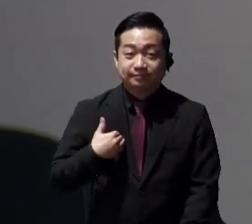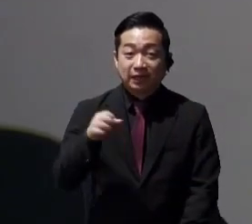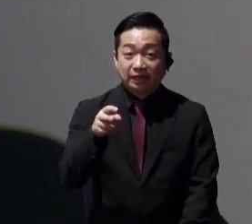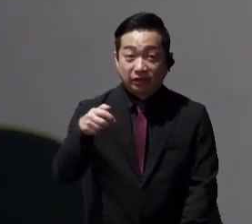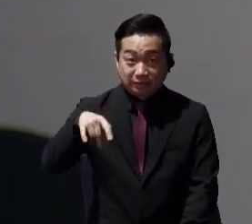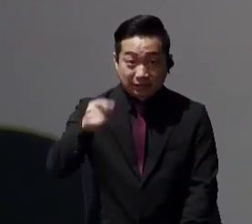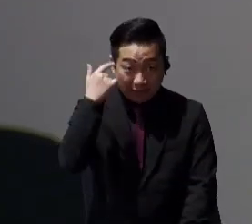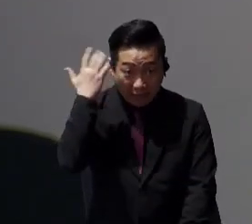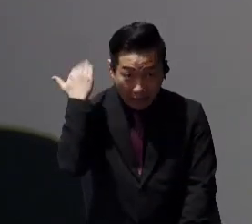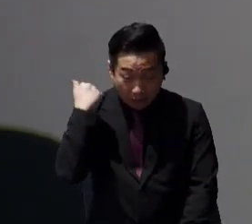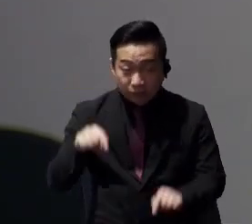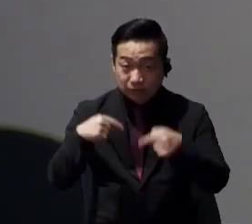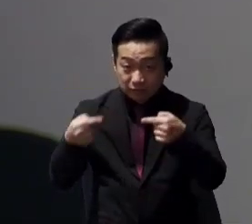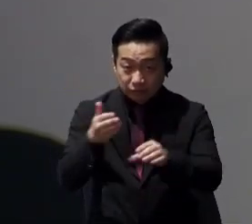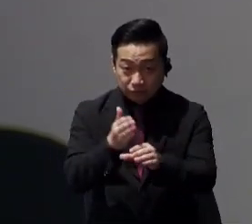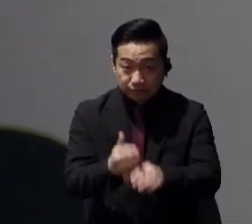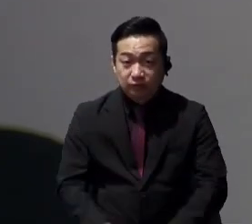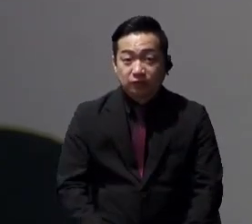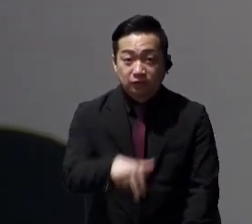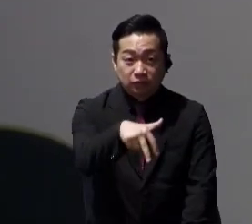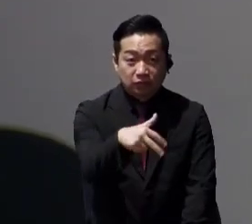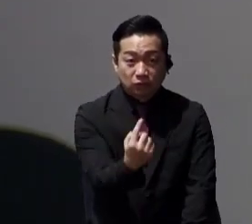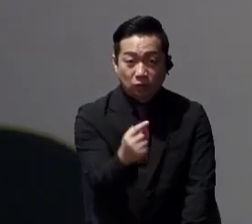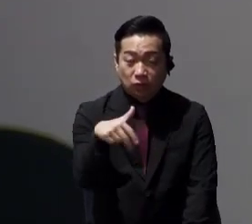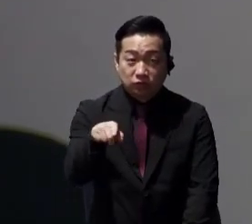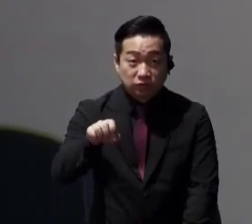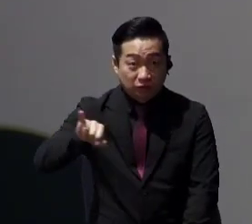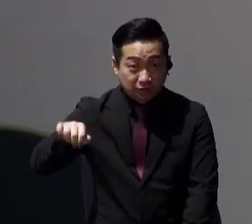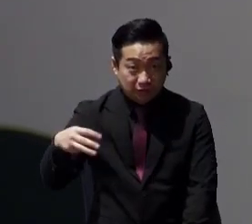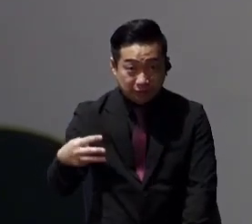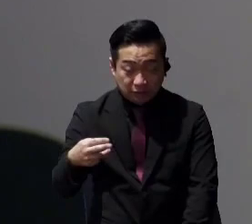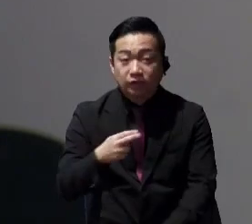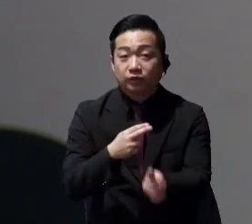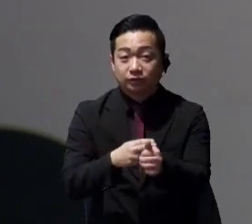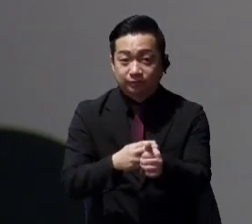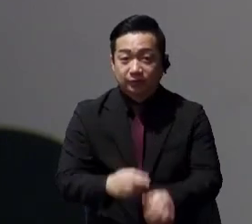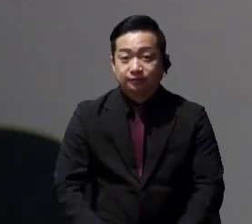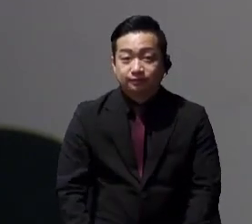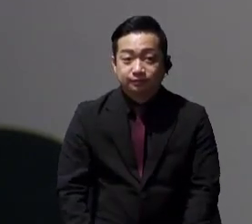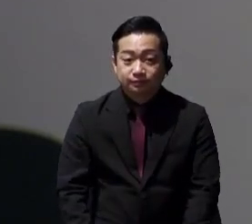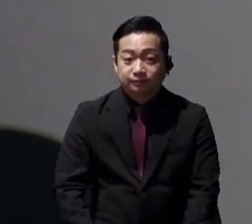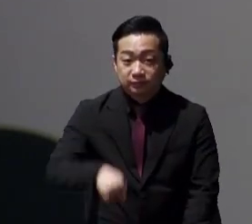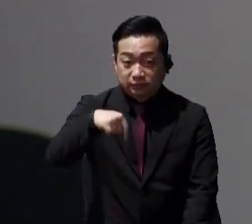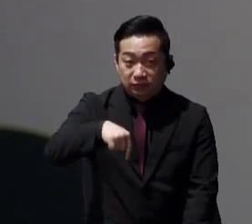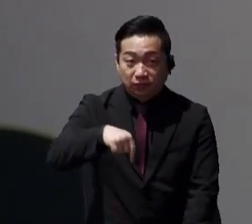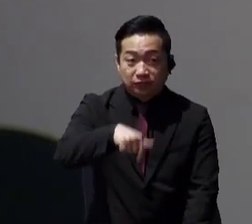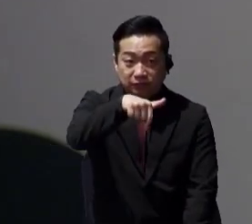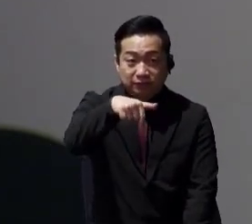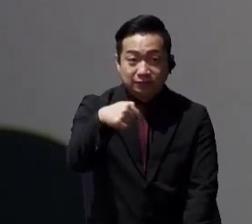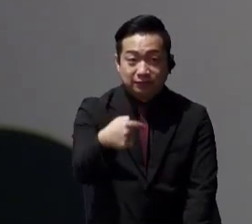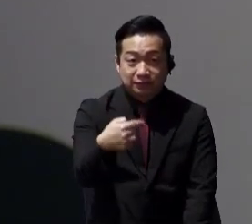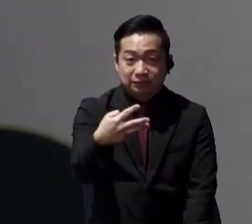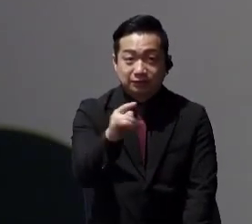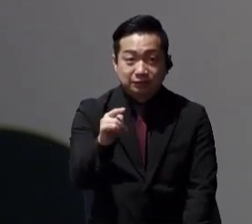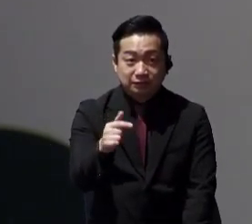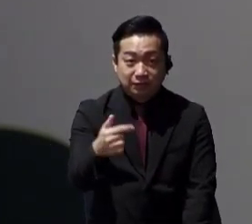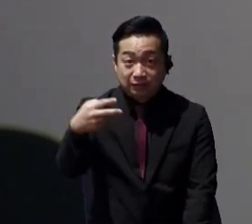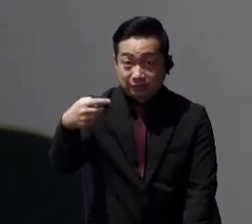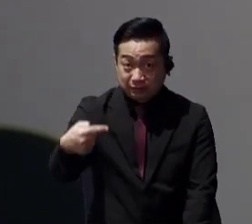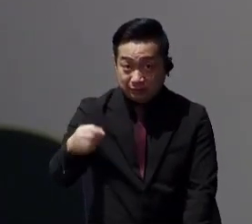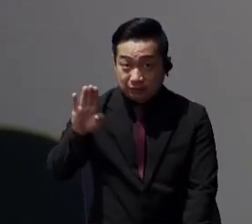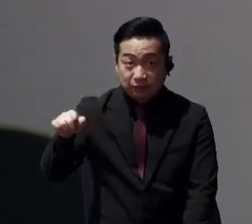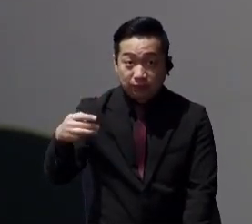At Baekhyang Hall, Grand Ballroom A, we will start our day with a very special session that will discuss about the impact